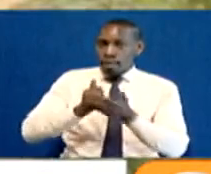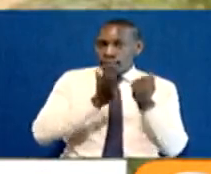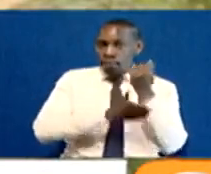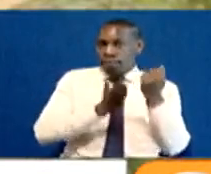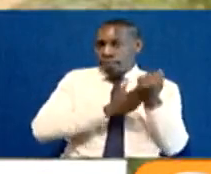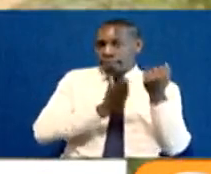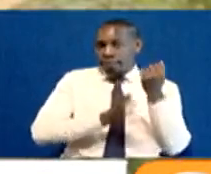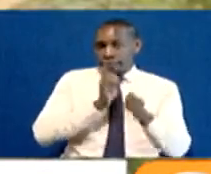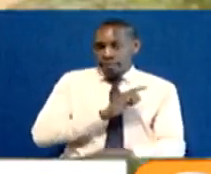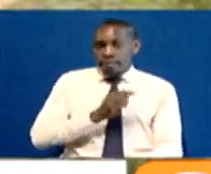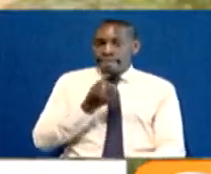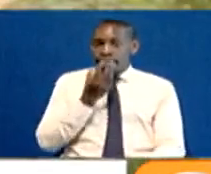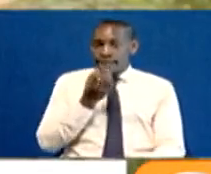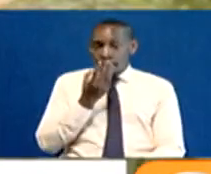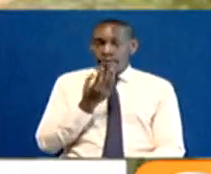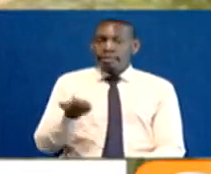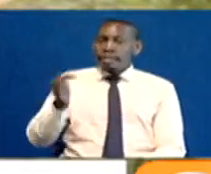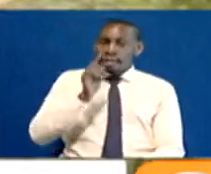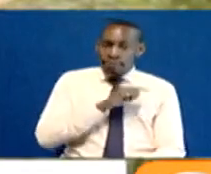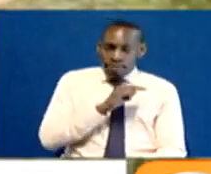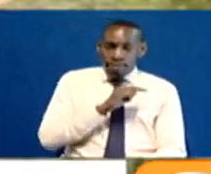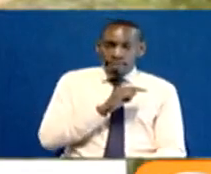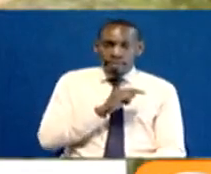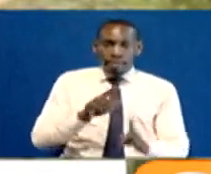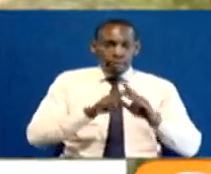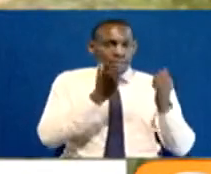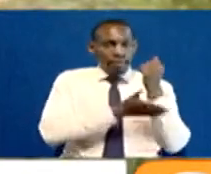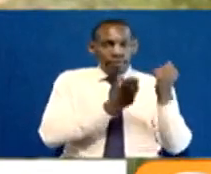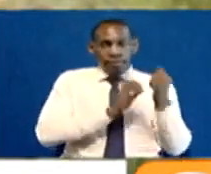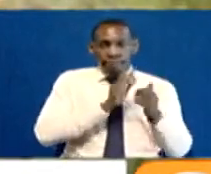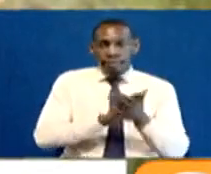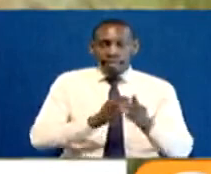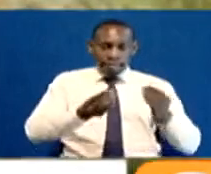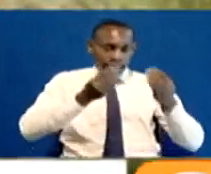kuchuna hii maua. Nikakuja, tukaanza kuchuna,